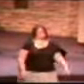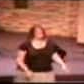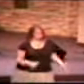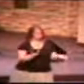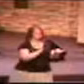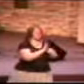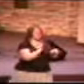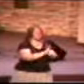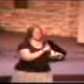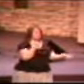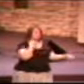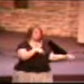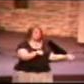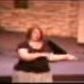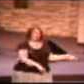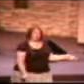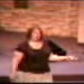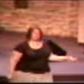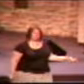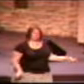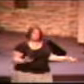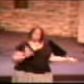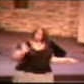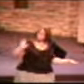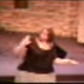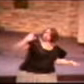your kingdom kingdom